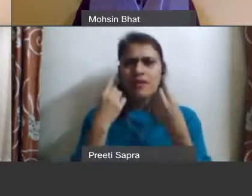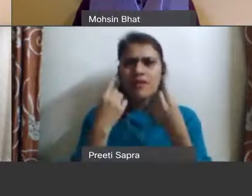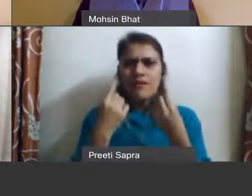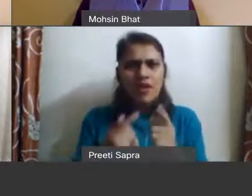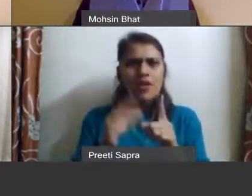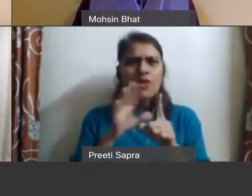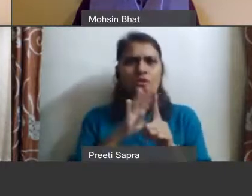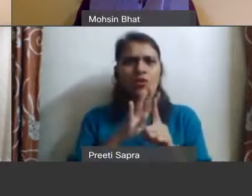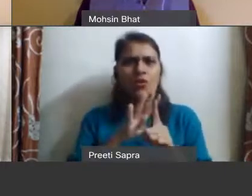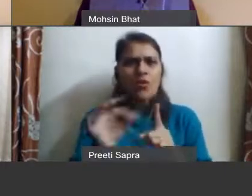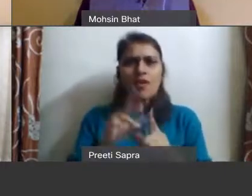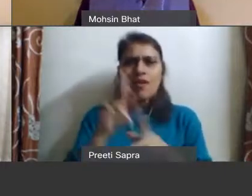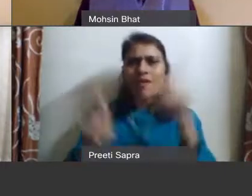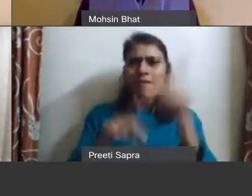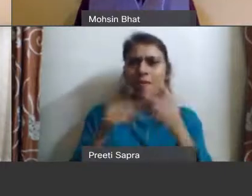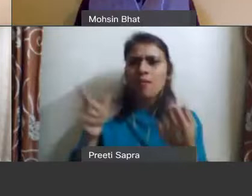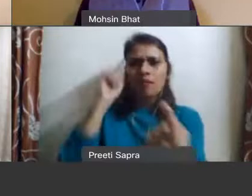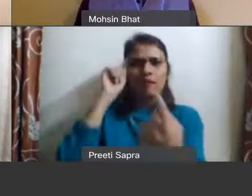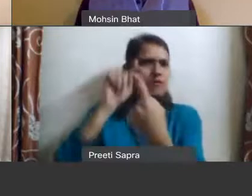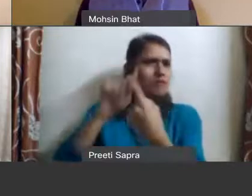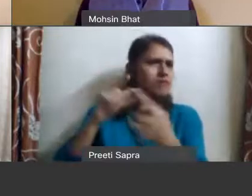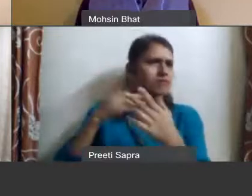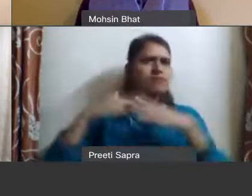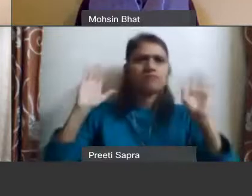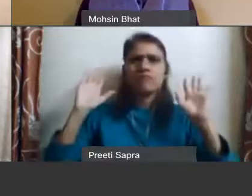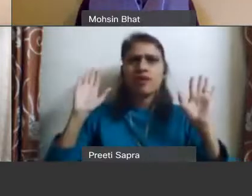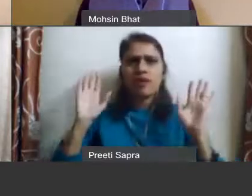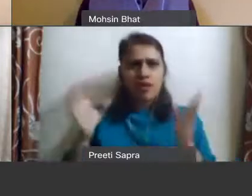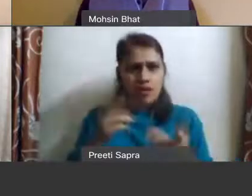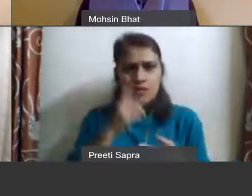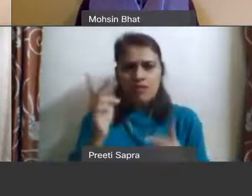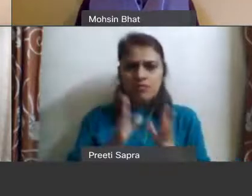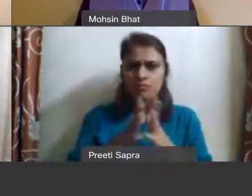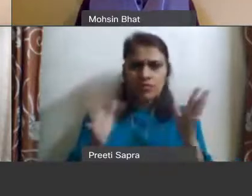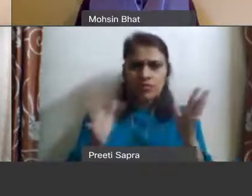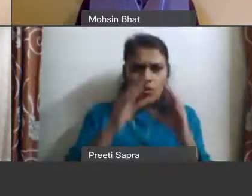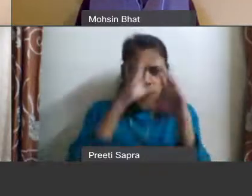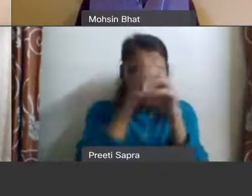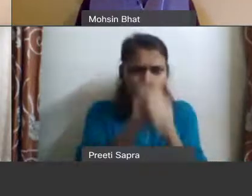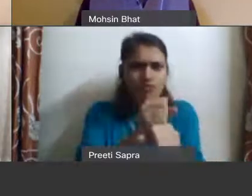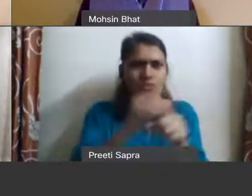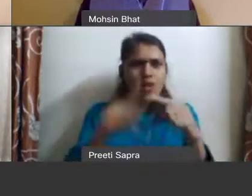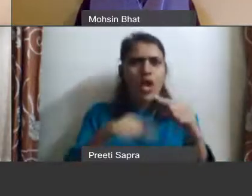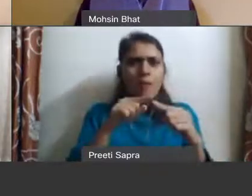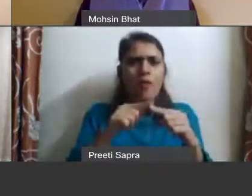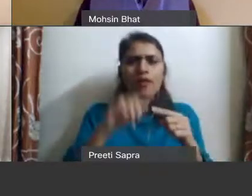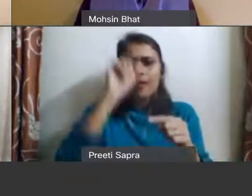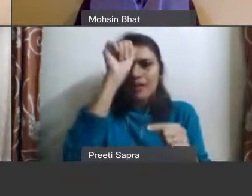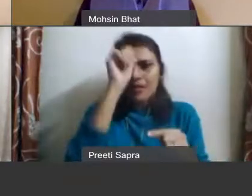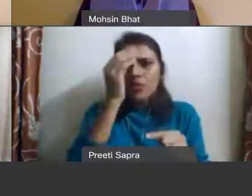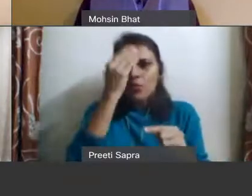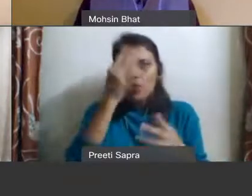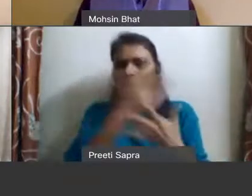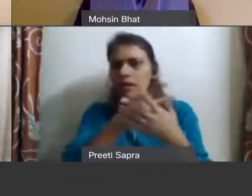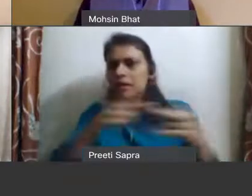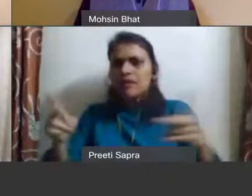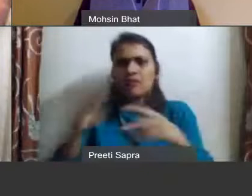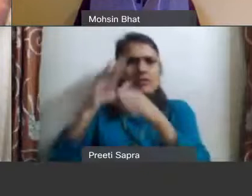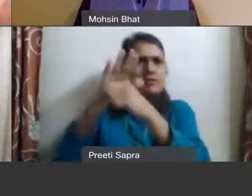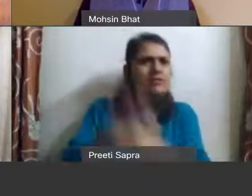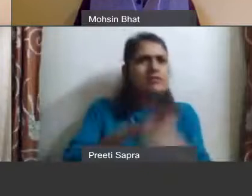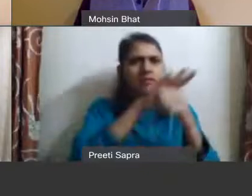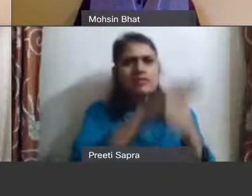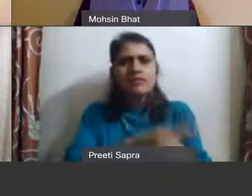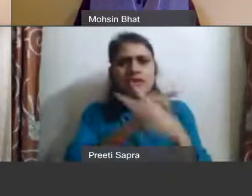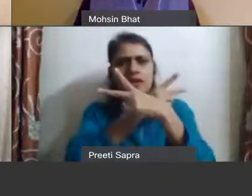impetus that the public discourse on the CAA seem to be largely focused on this question of religious discrimination, about discrimination